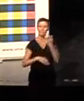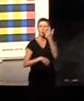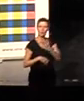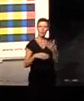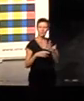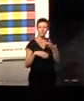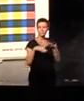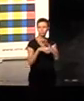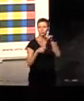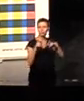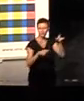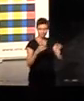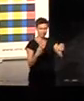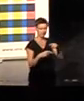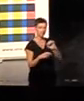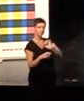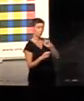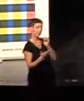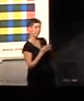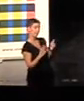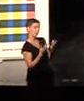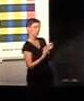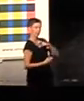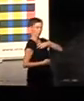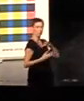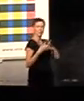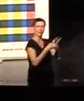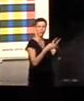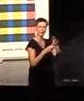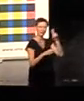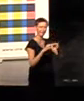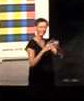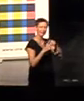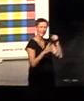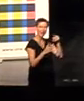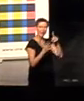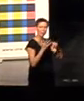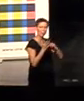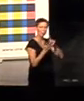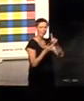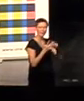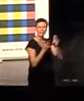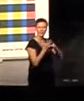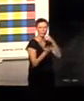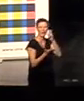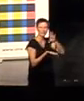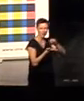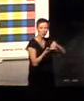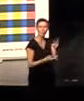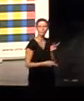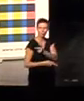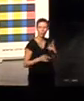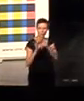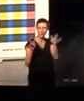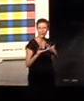watch free published in collaboration with the union adwords via en unie mind you can download boos poppy